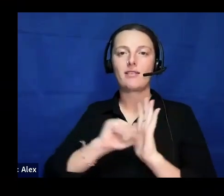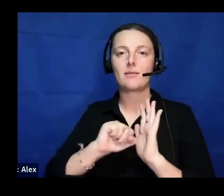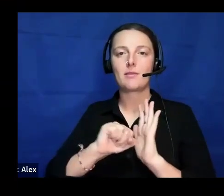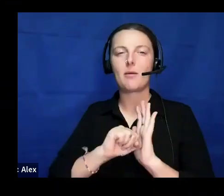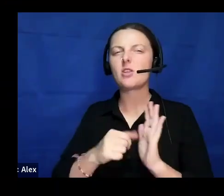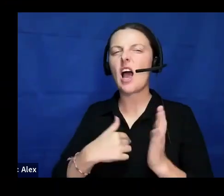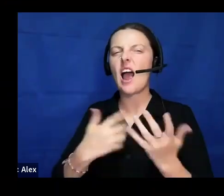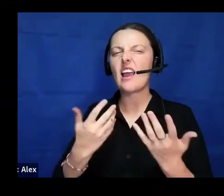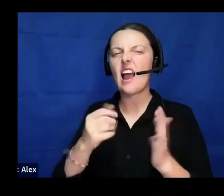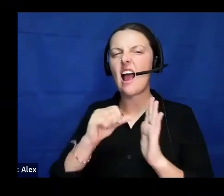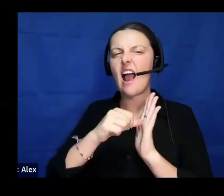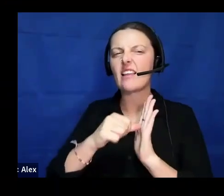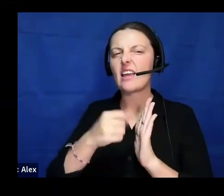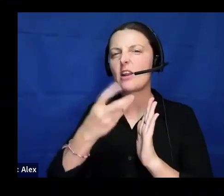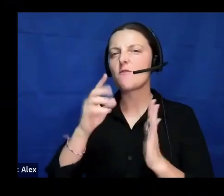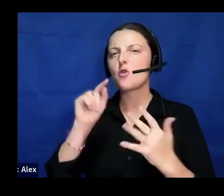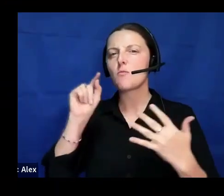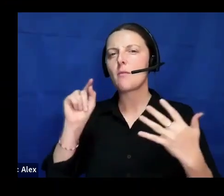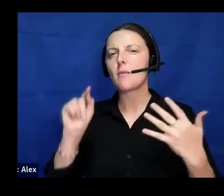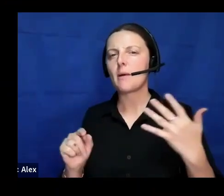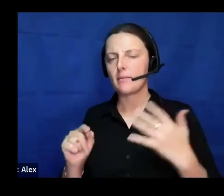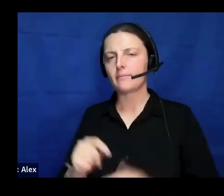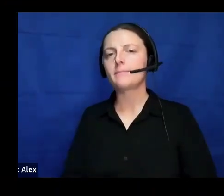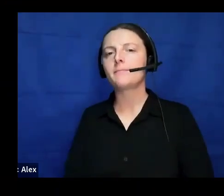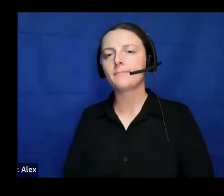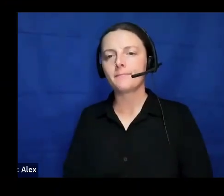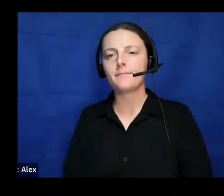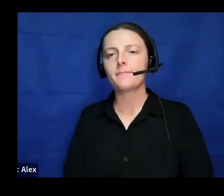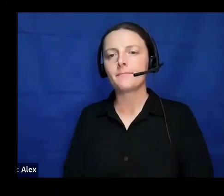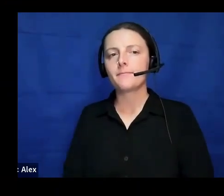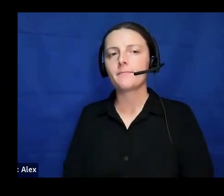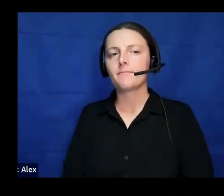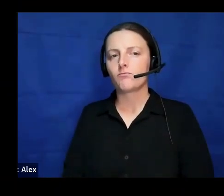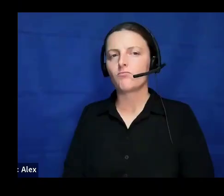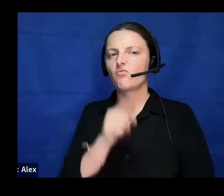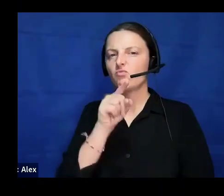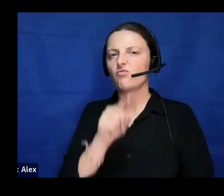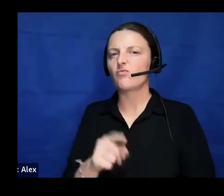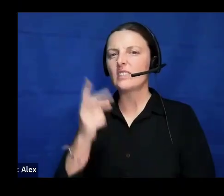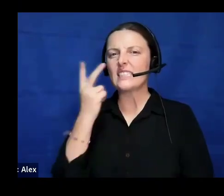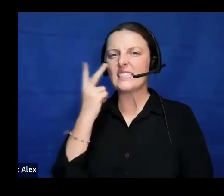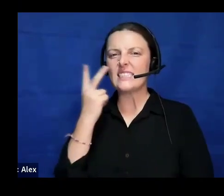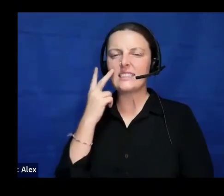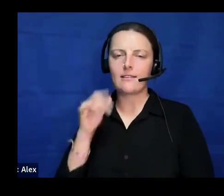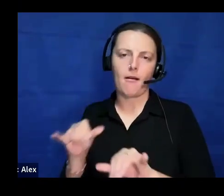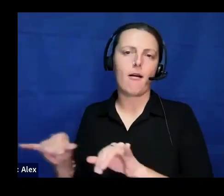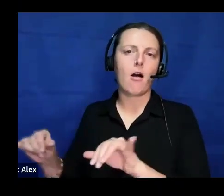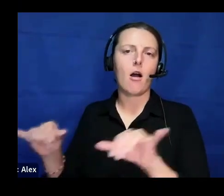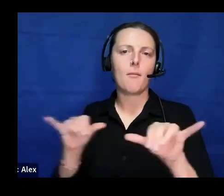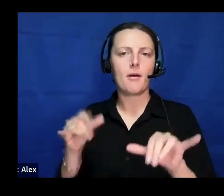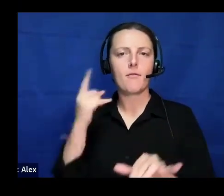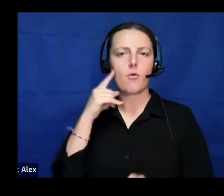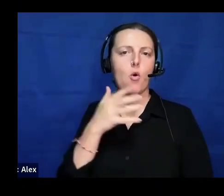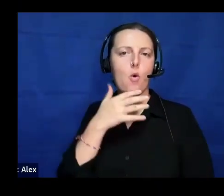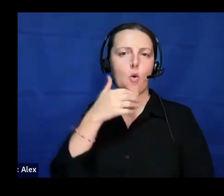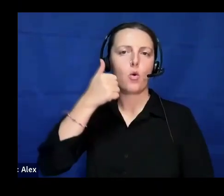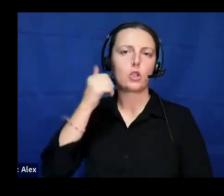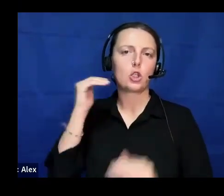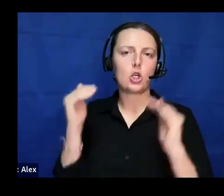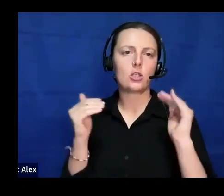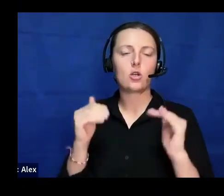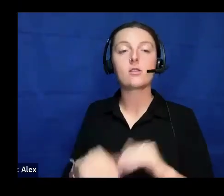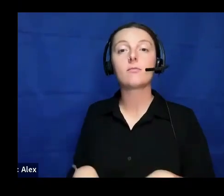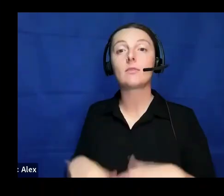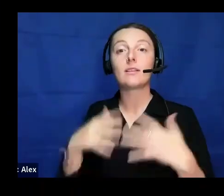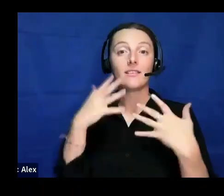a handful here that I see, more prevalent in older adults. So we have like things like sadness, again,